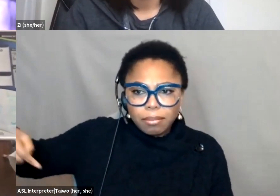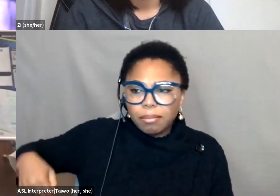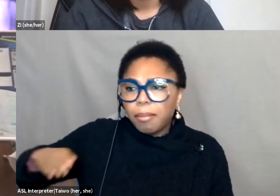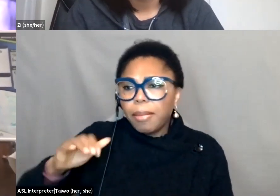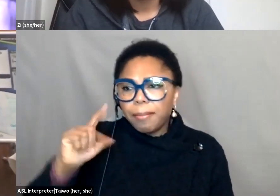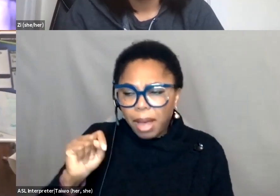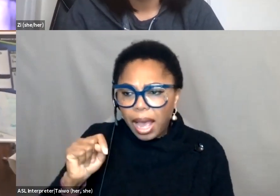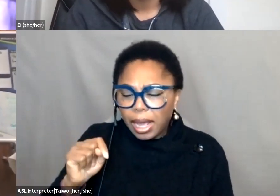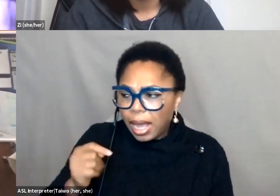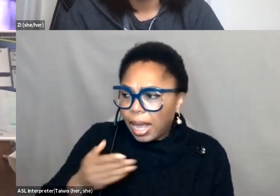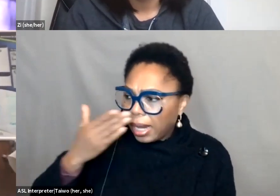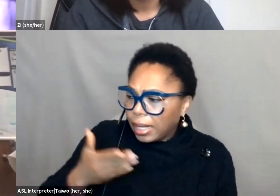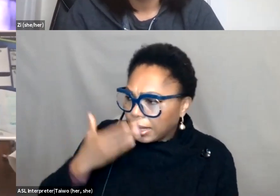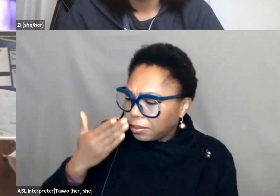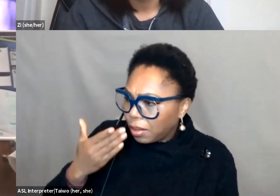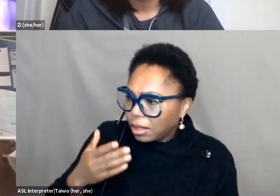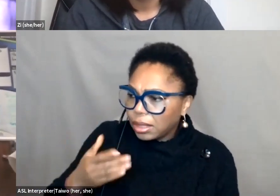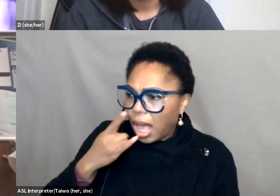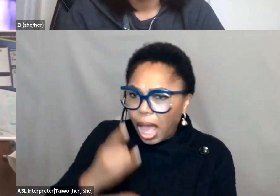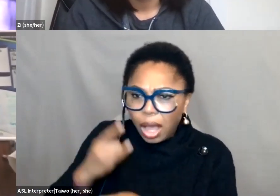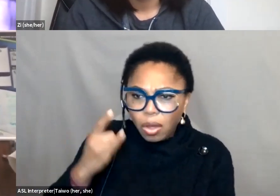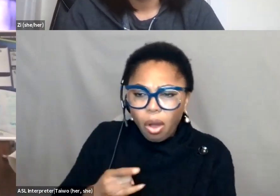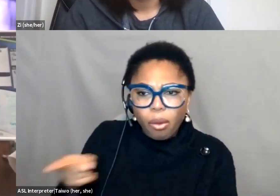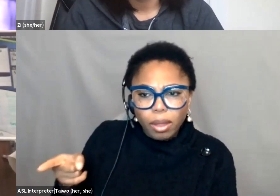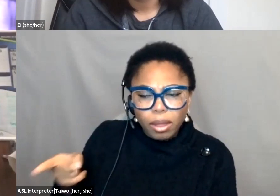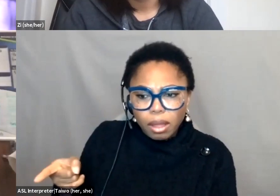mate's breath. I realize that I'm in trouble.